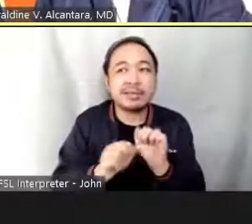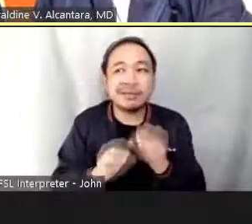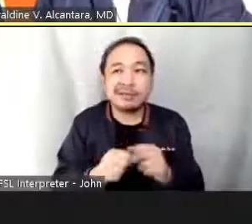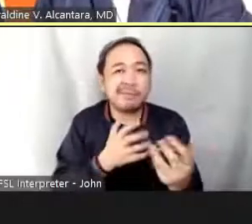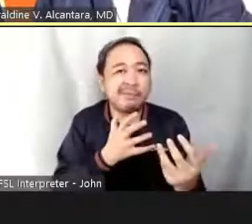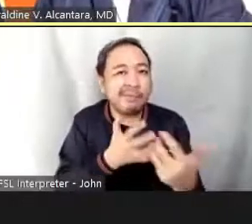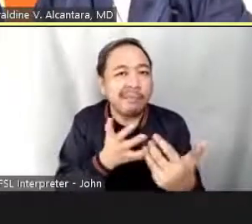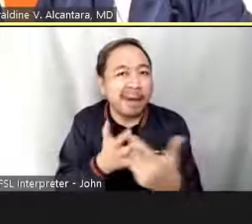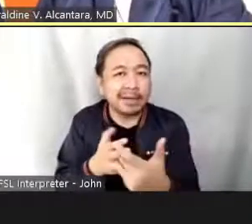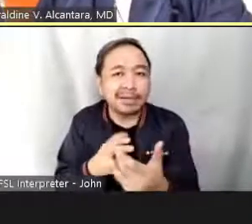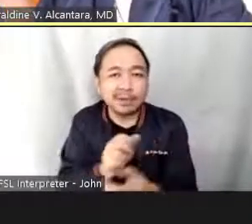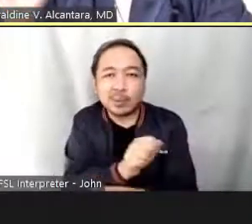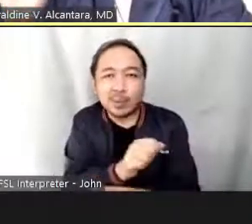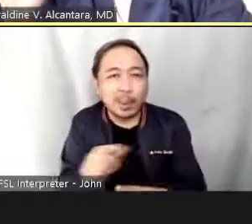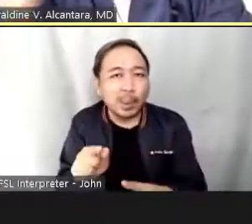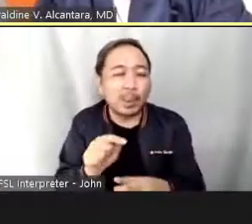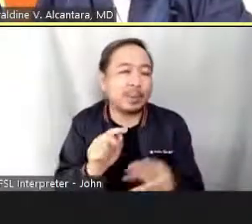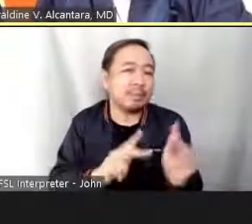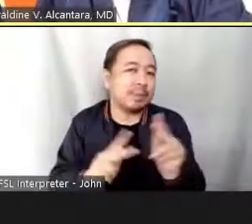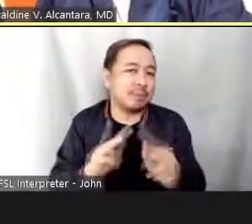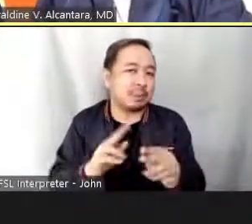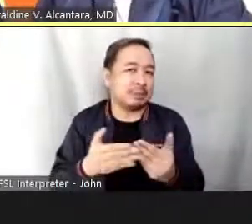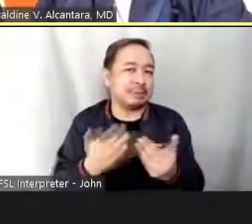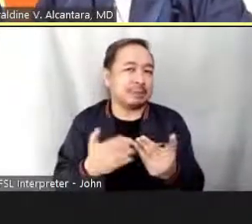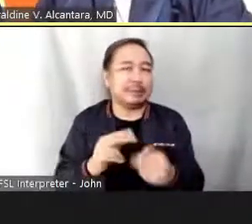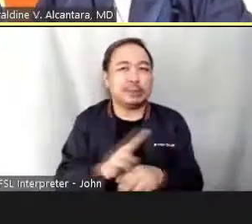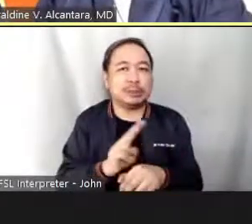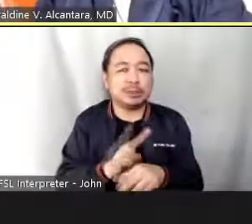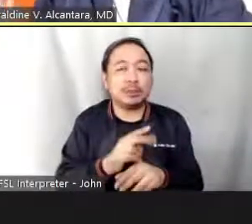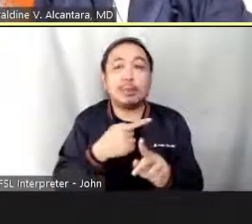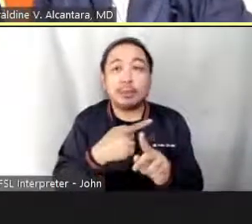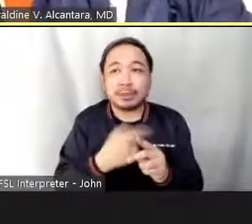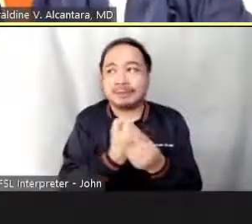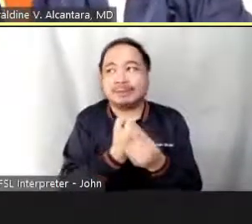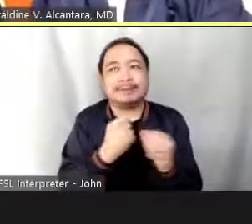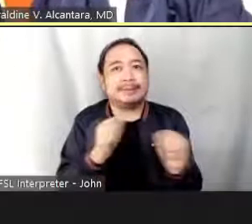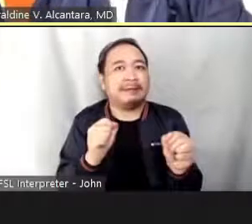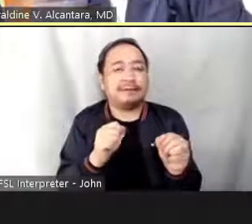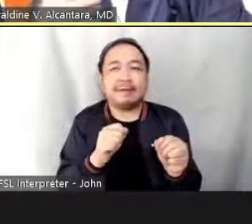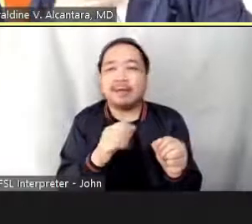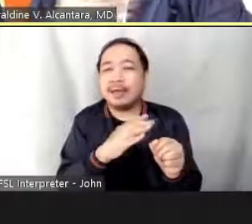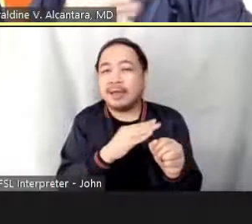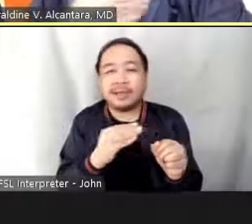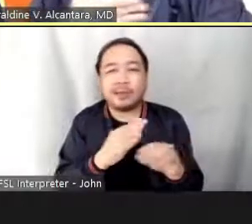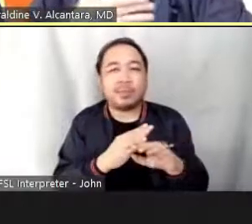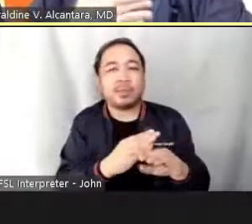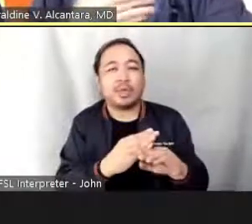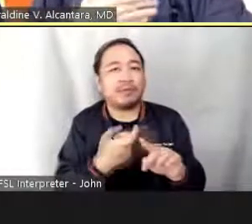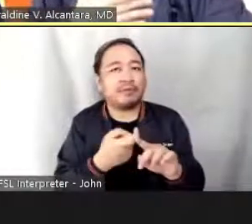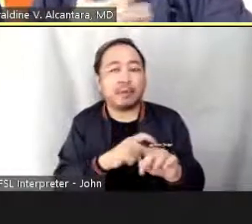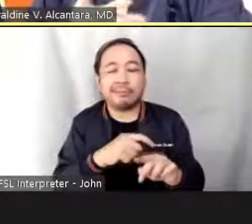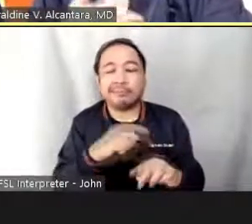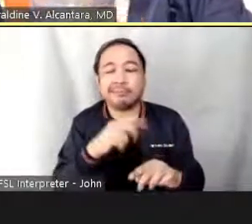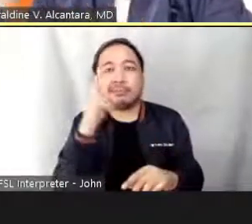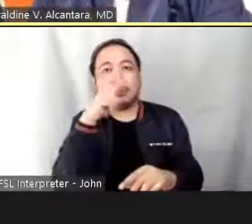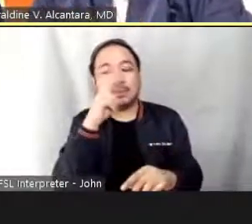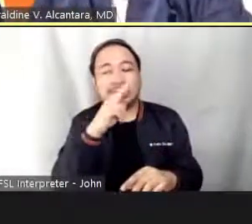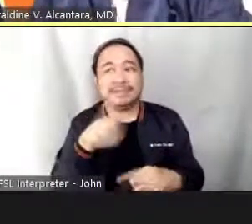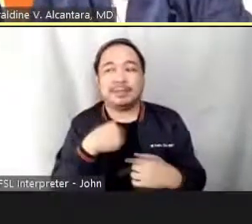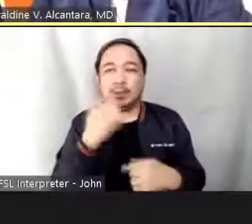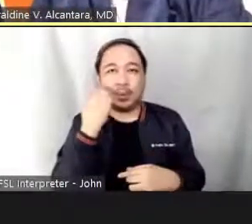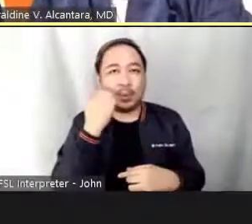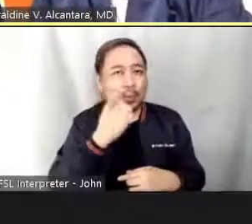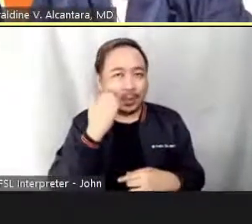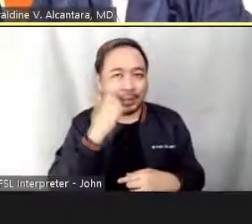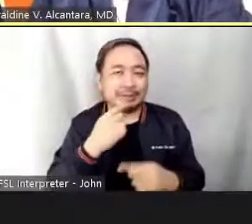has secured. It is secured against human errors, which I always have.